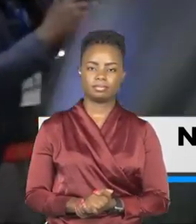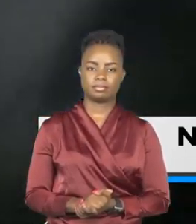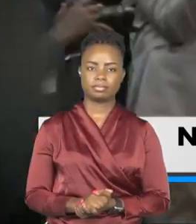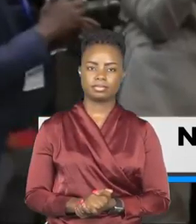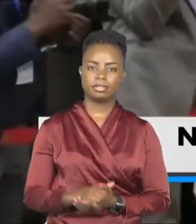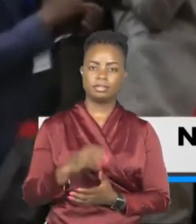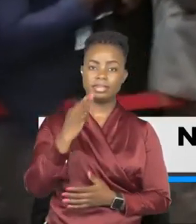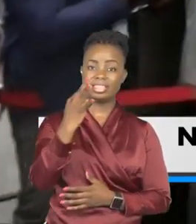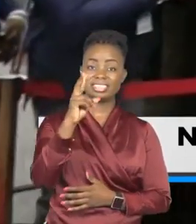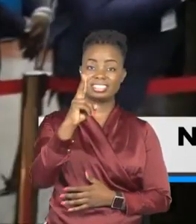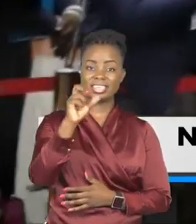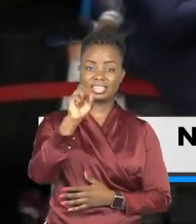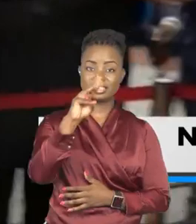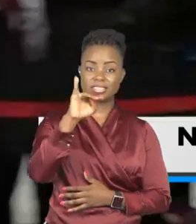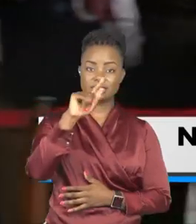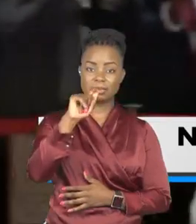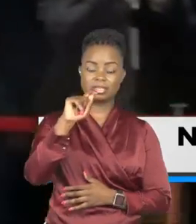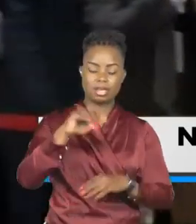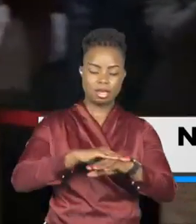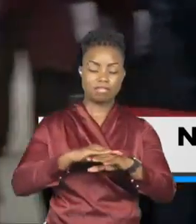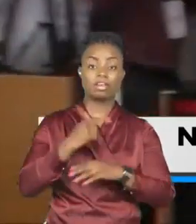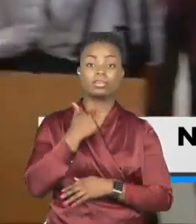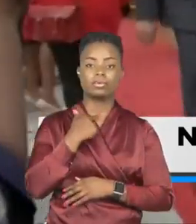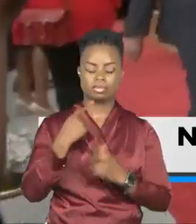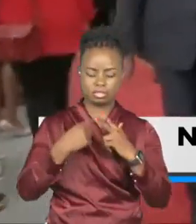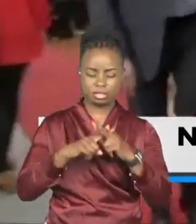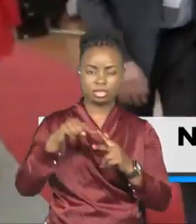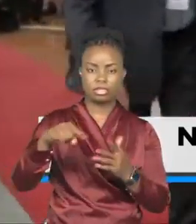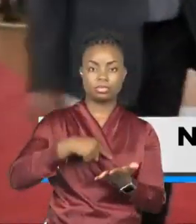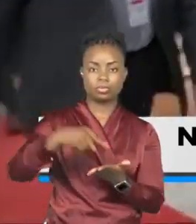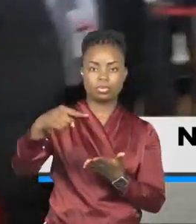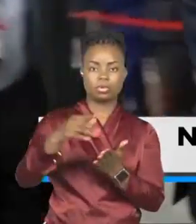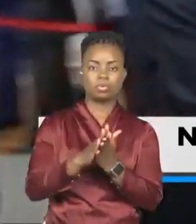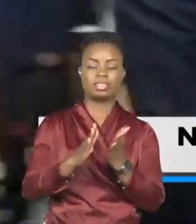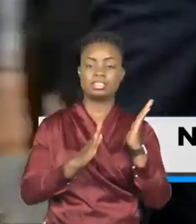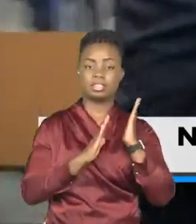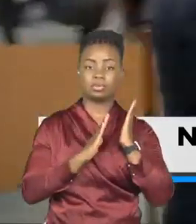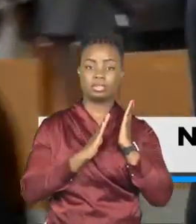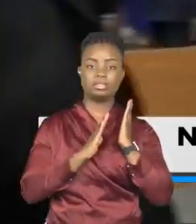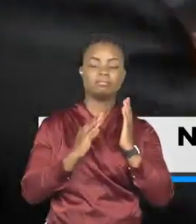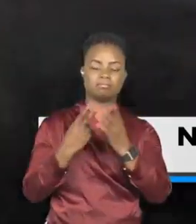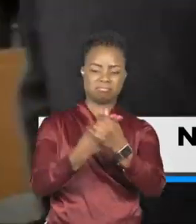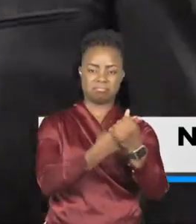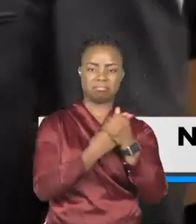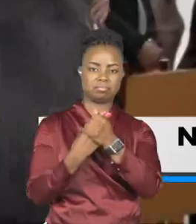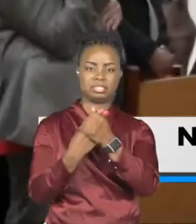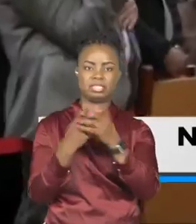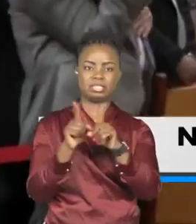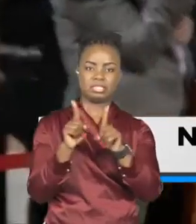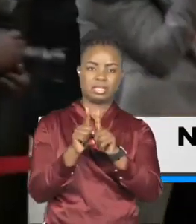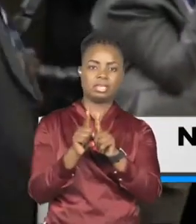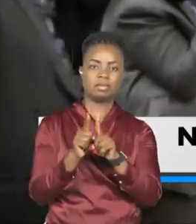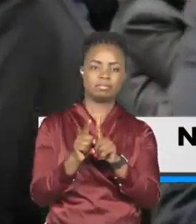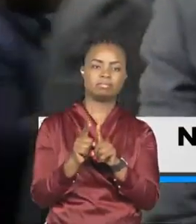The 32nd summit of the African Union commenced this week with security, solidarity, and forced displacement,